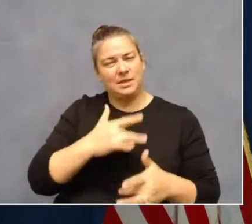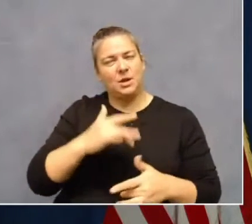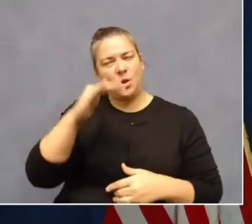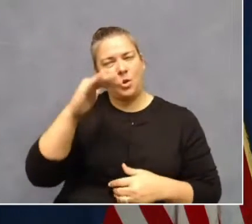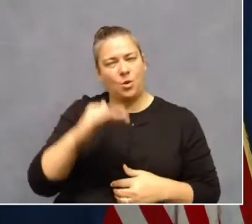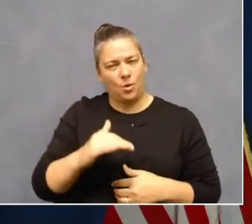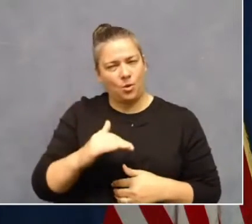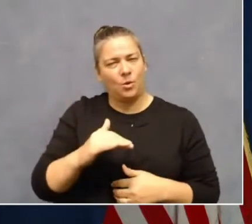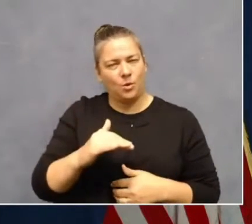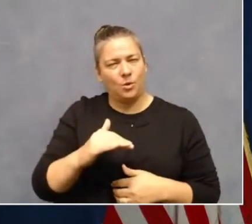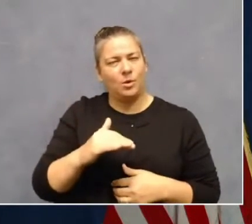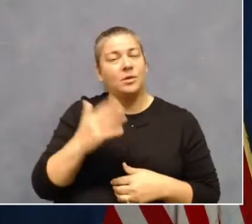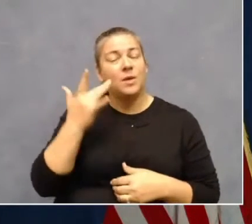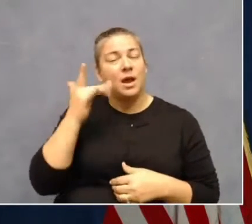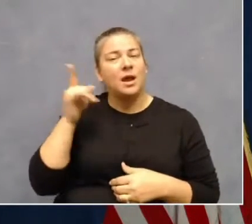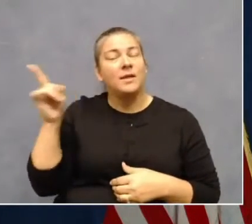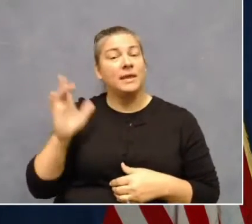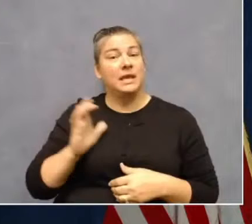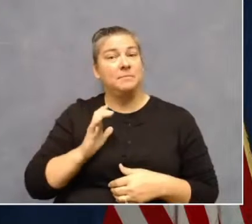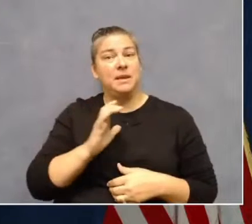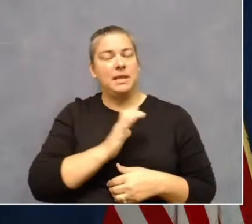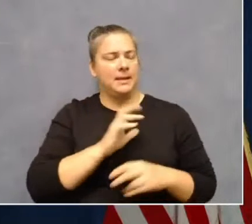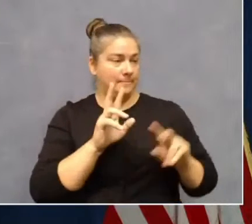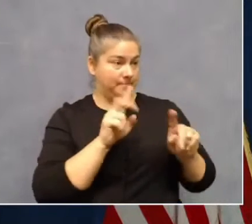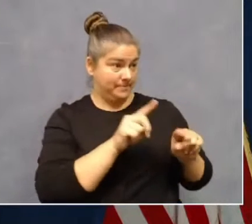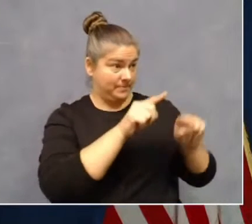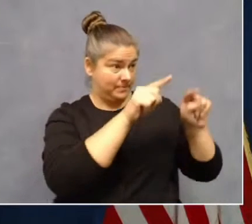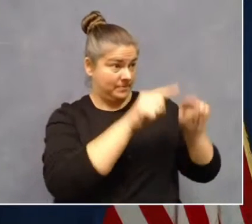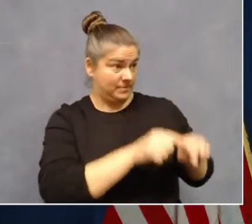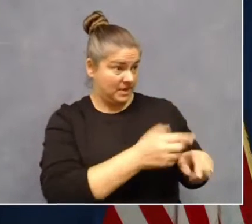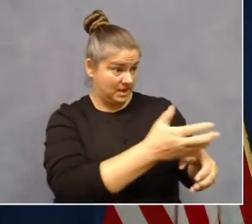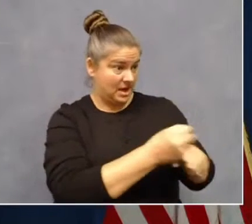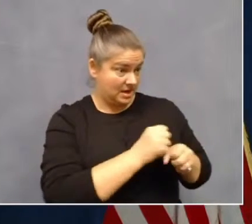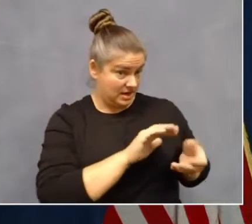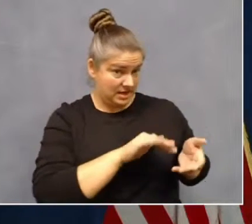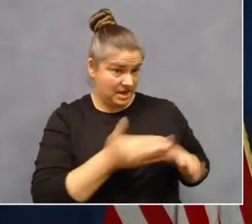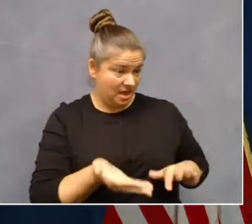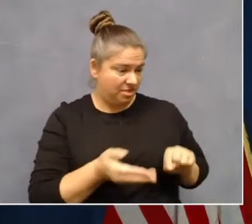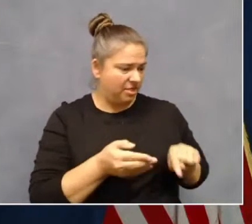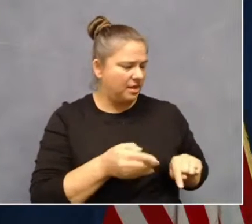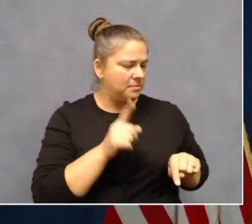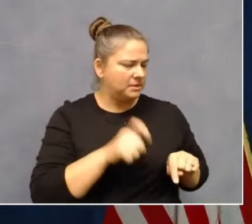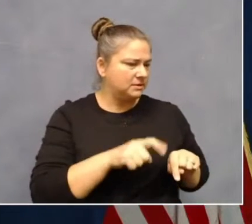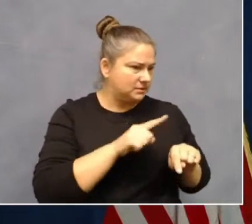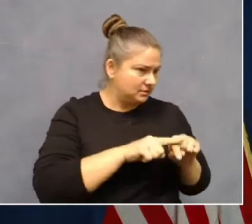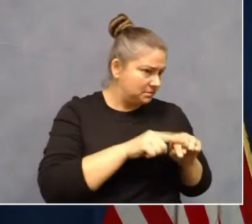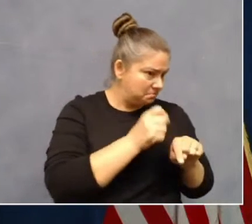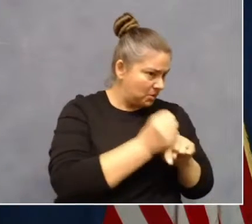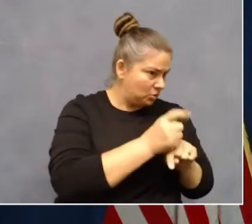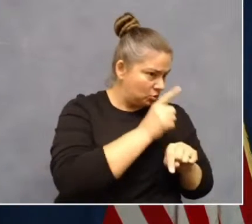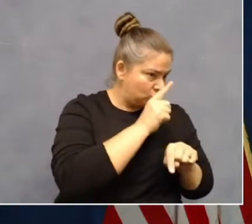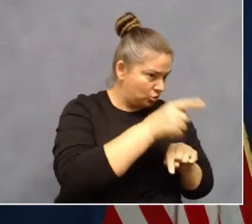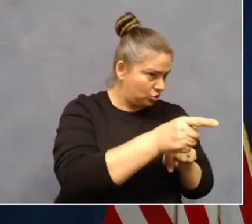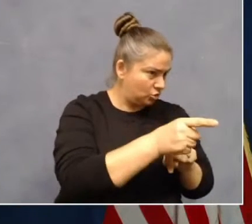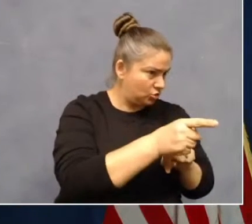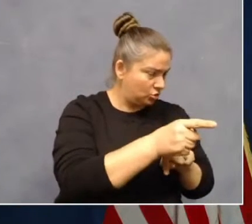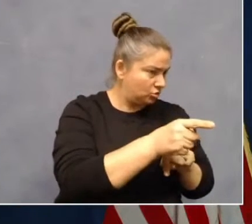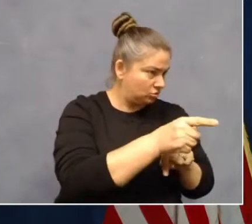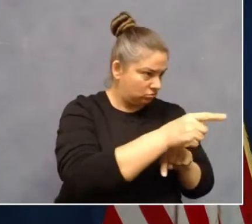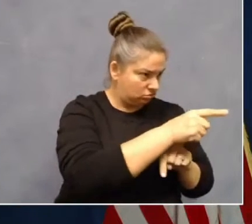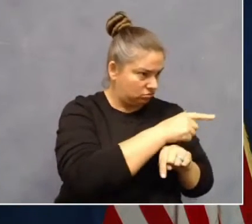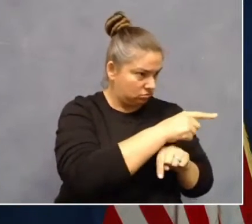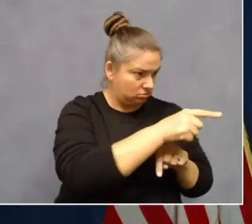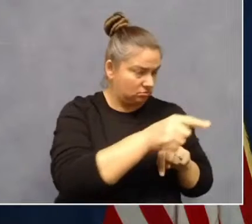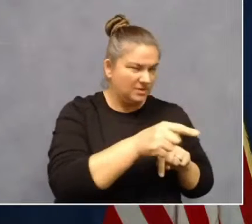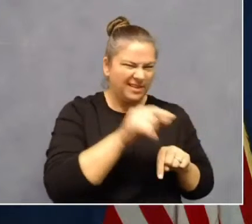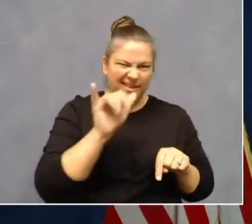looks over all potential deaths related to COVID doesn't meet throughout the weekend or every day